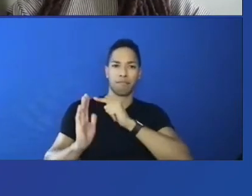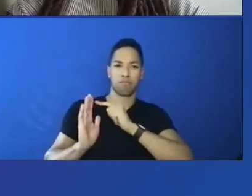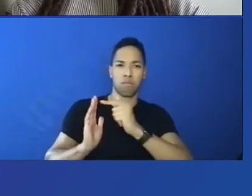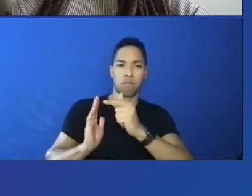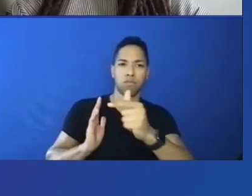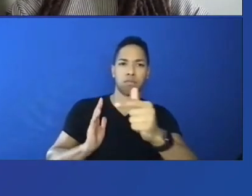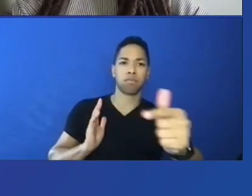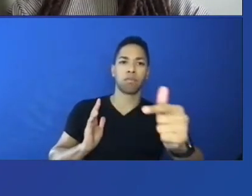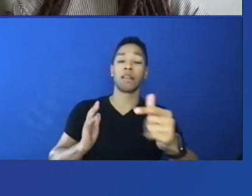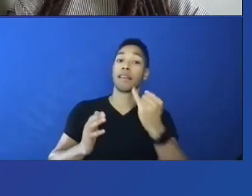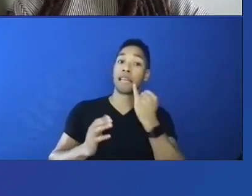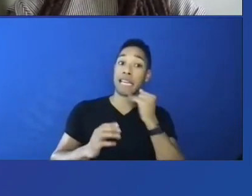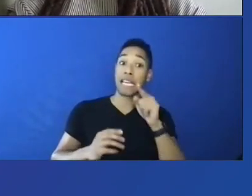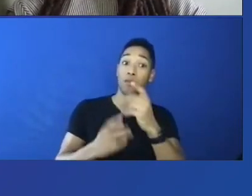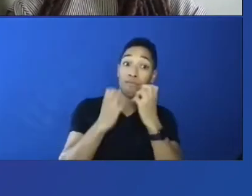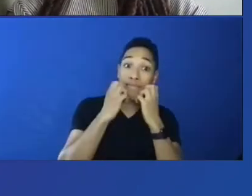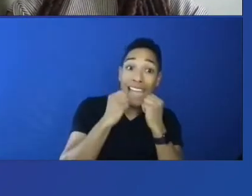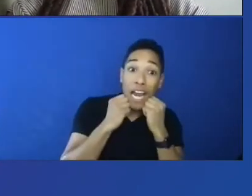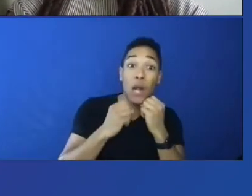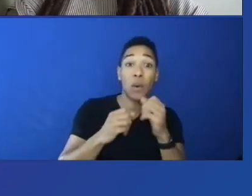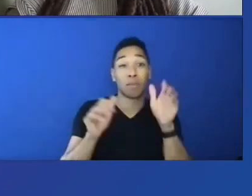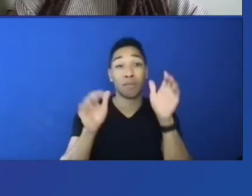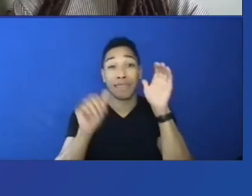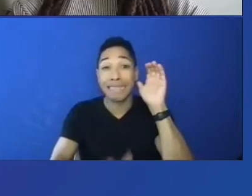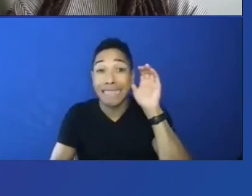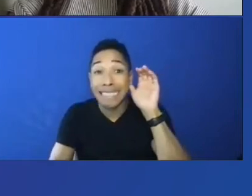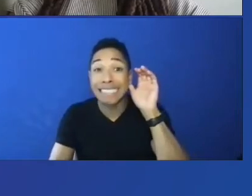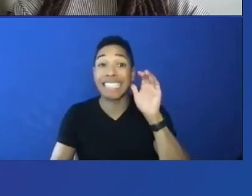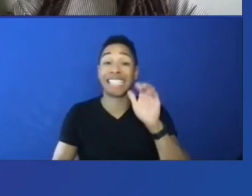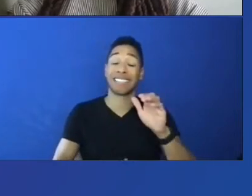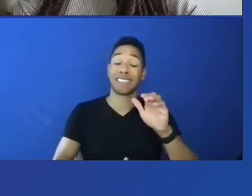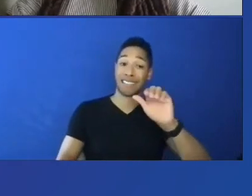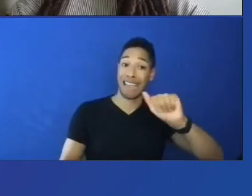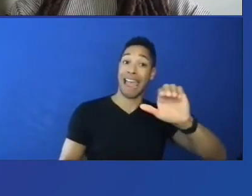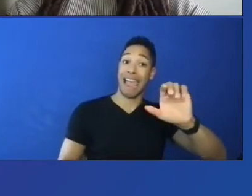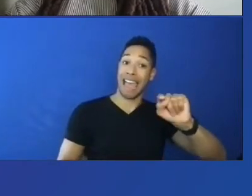cared for, listened to, and said, and actively,